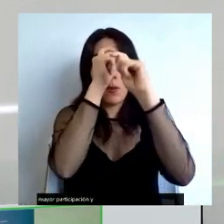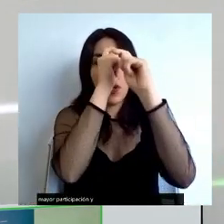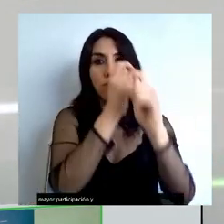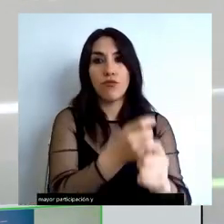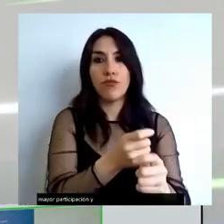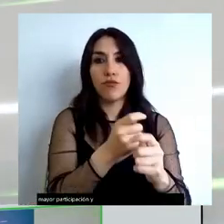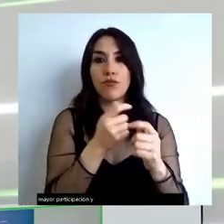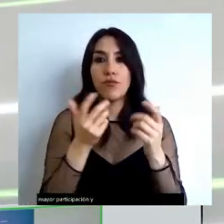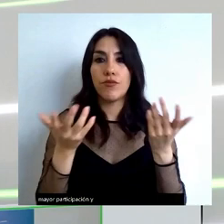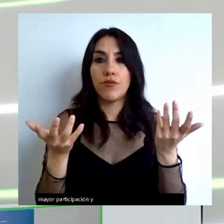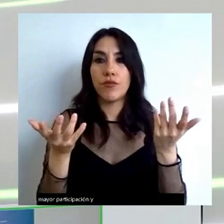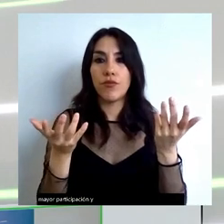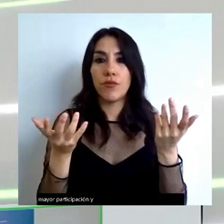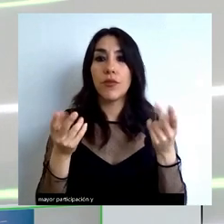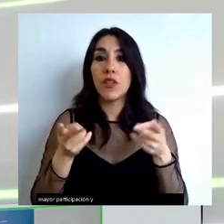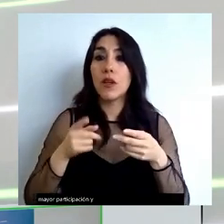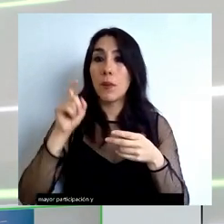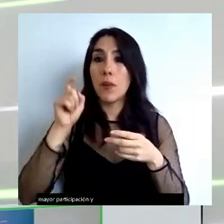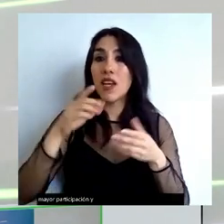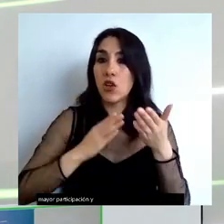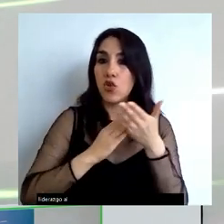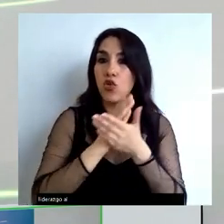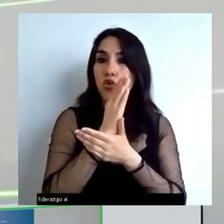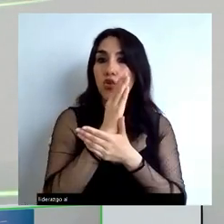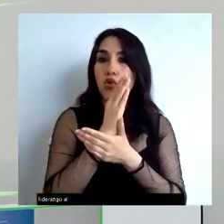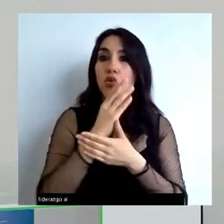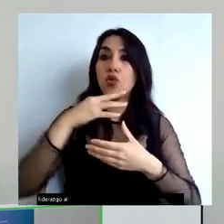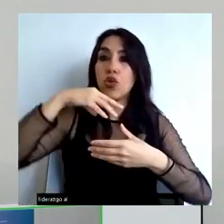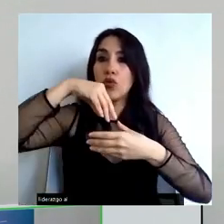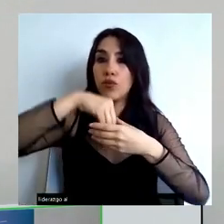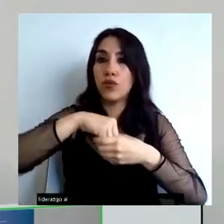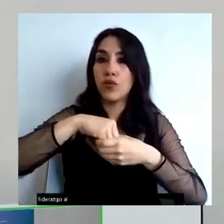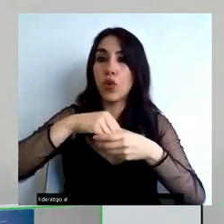these fundamental principles and rights